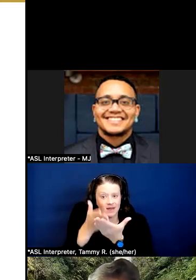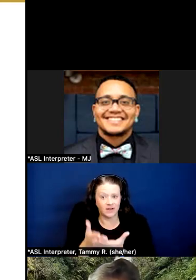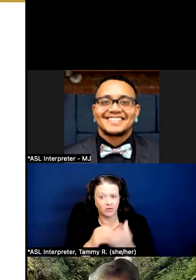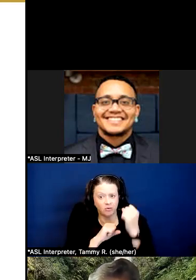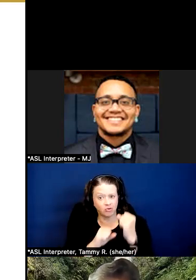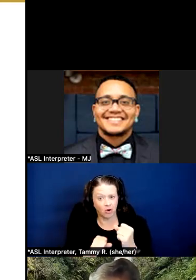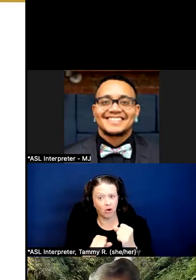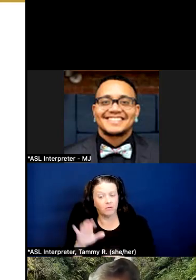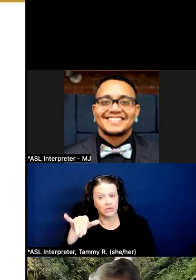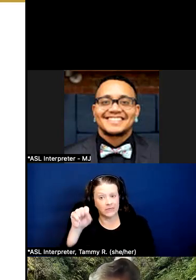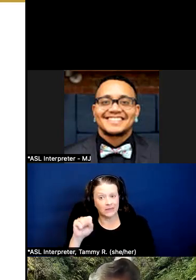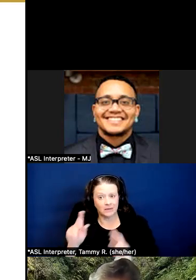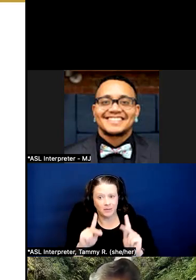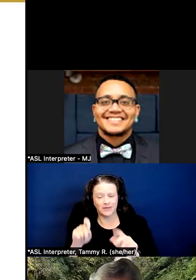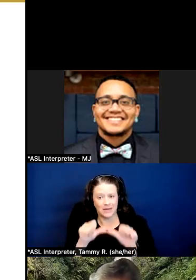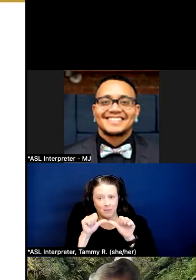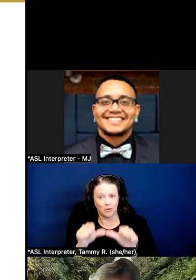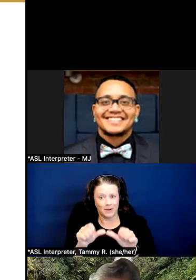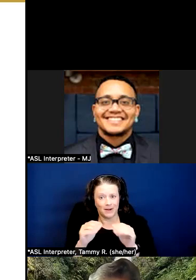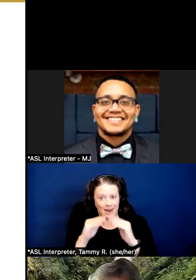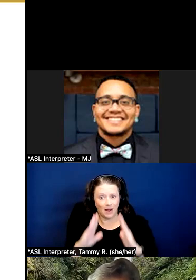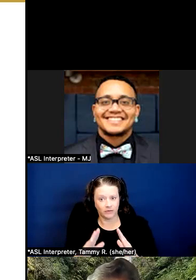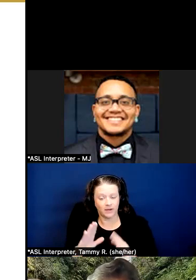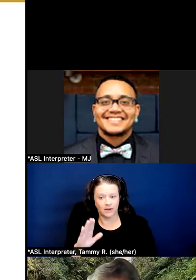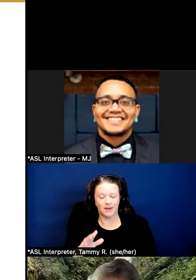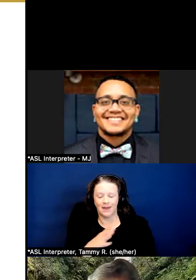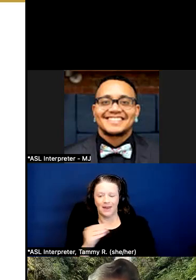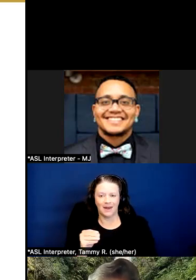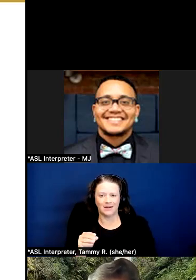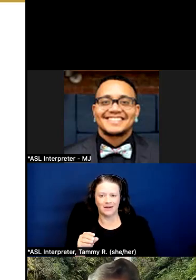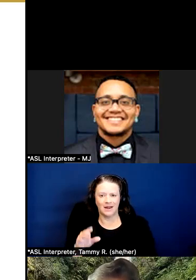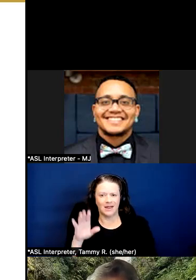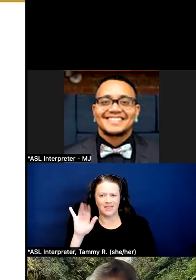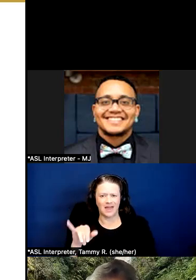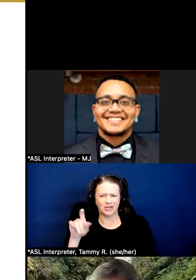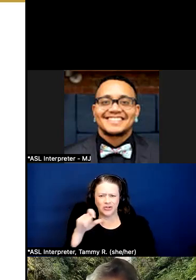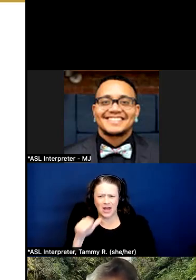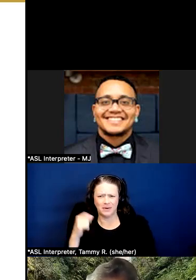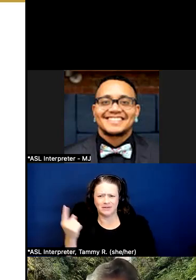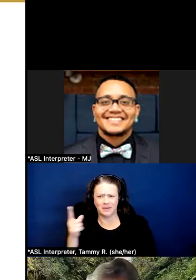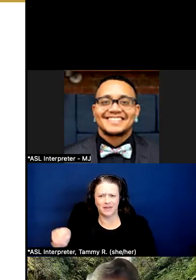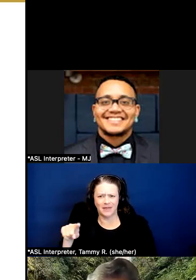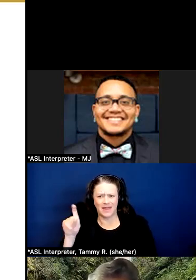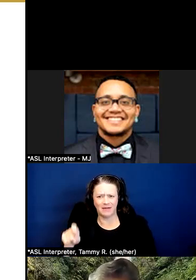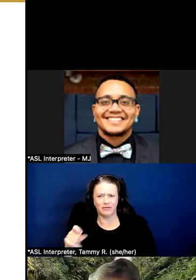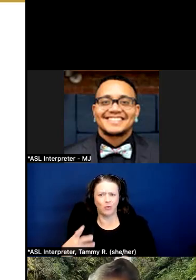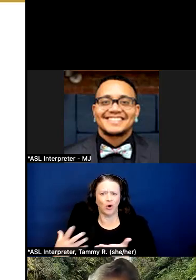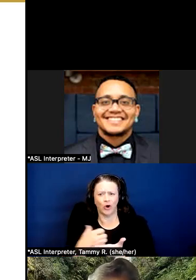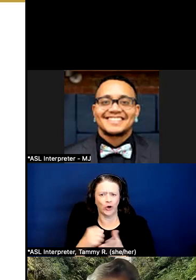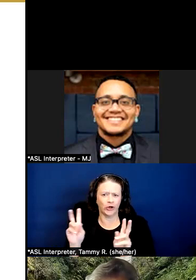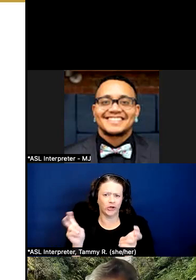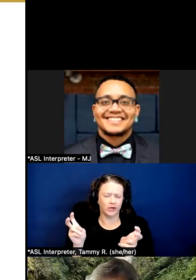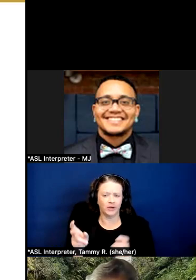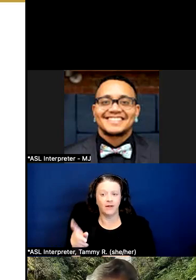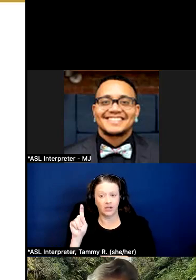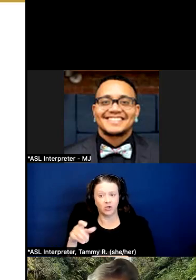strong that yes, people need permanent housing, and that should not be something they have to earn. They should get that first. Well, those